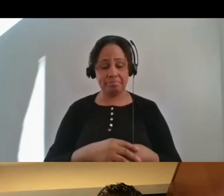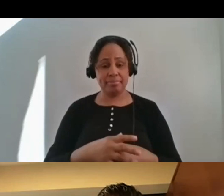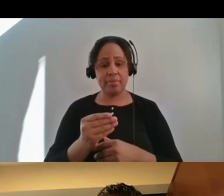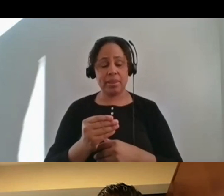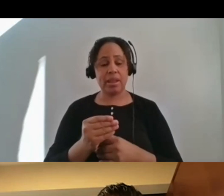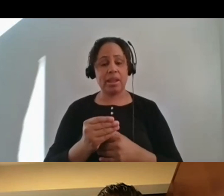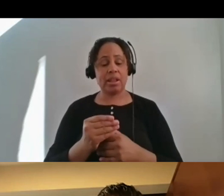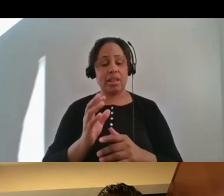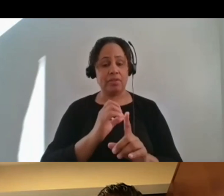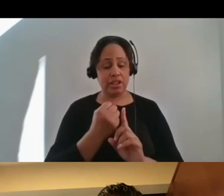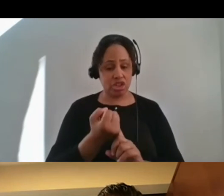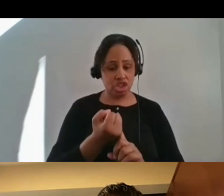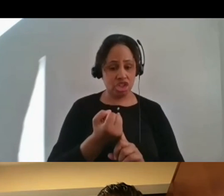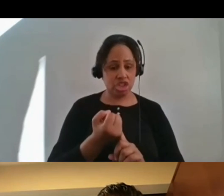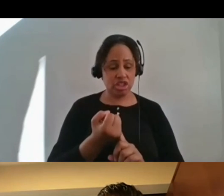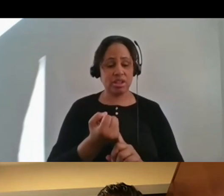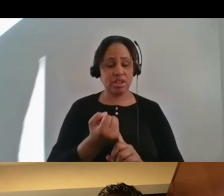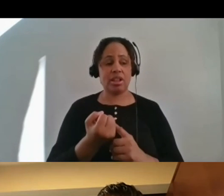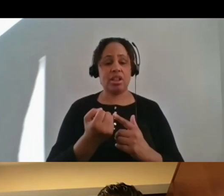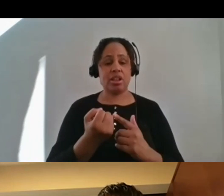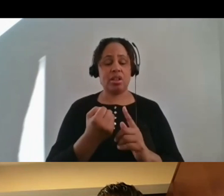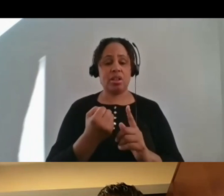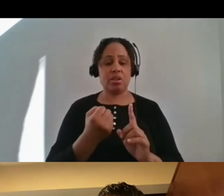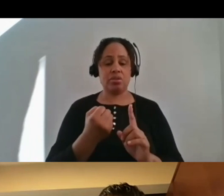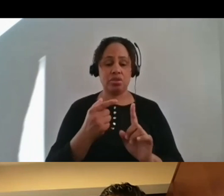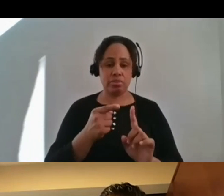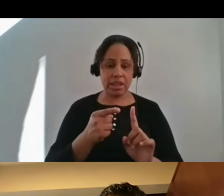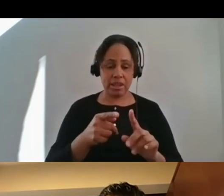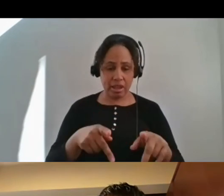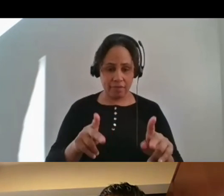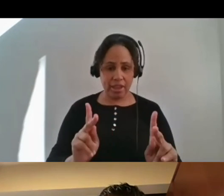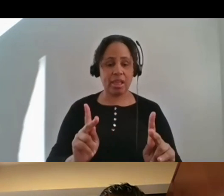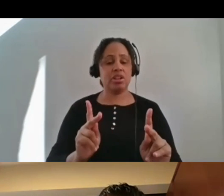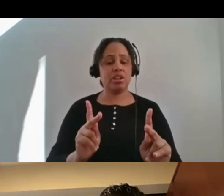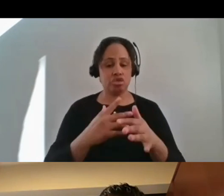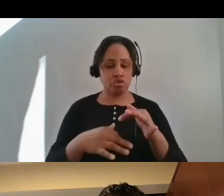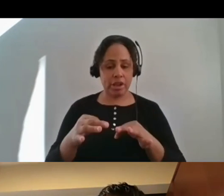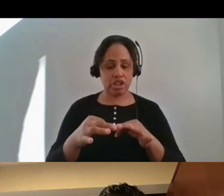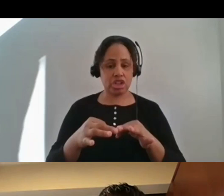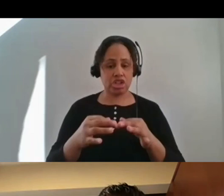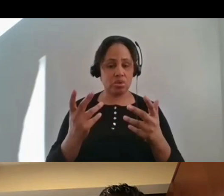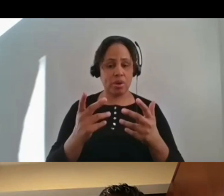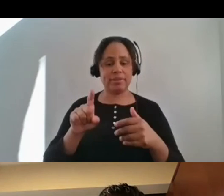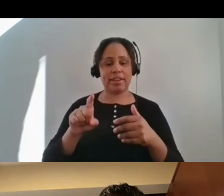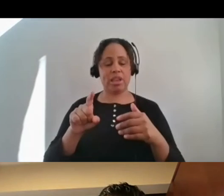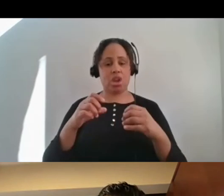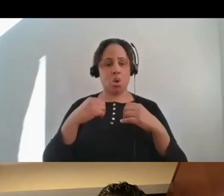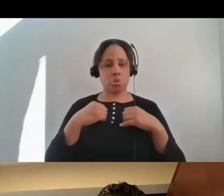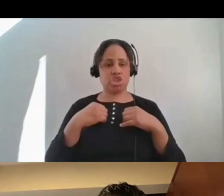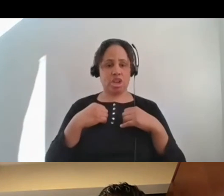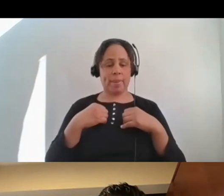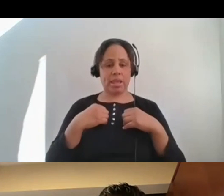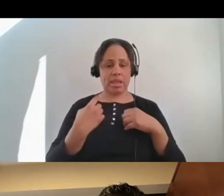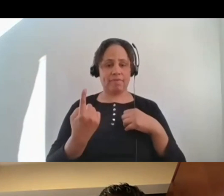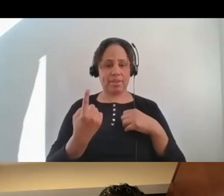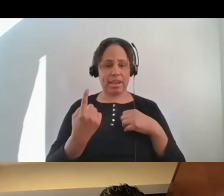valid transaction has to happen is that there has to be ownership over something.